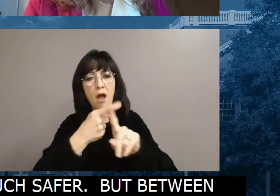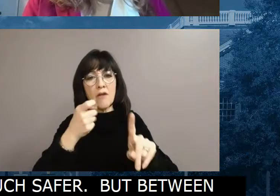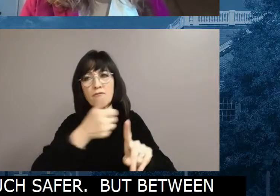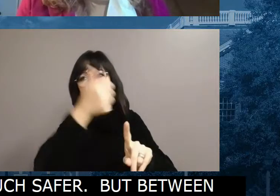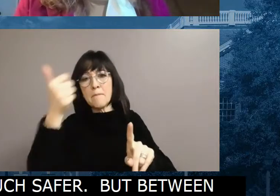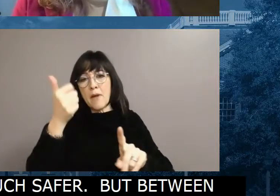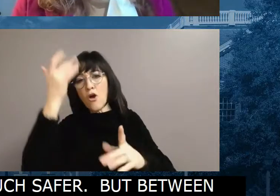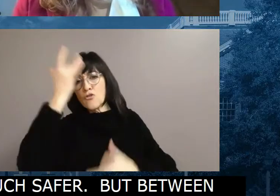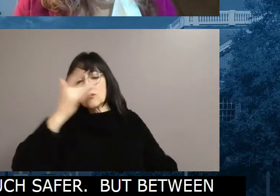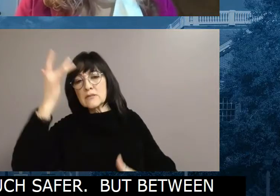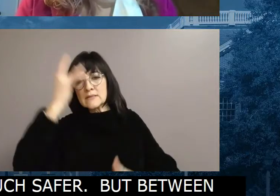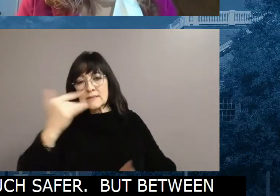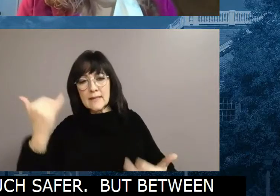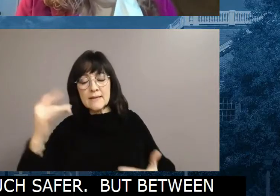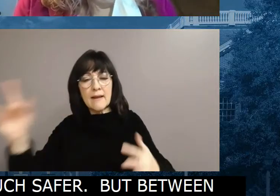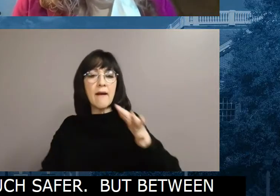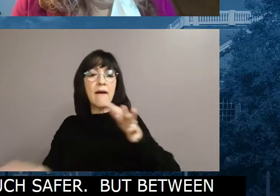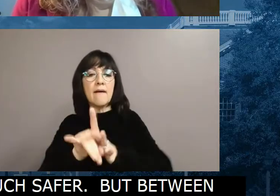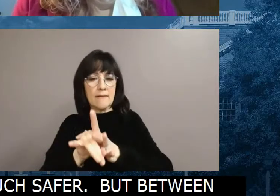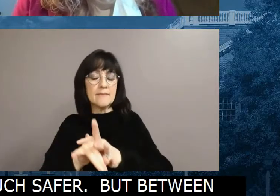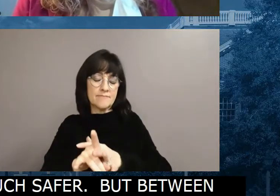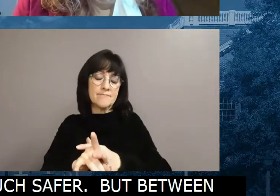right now.